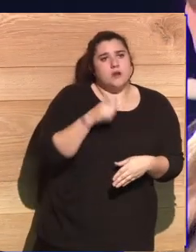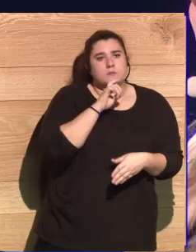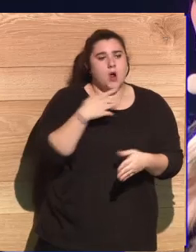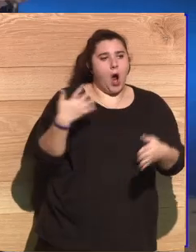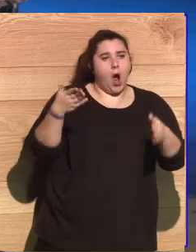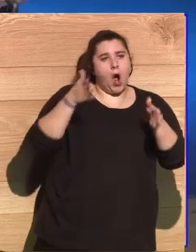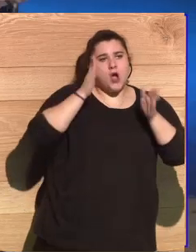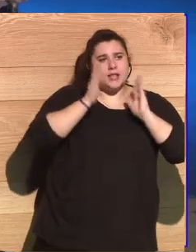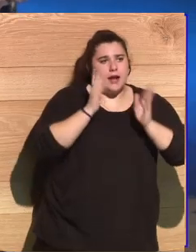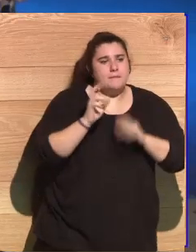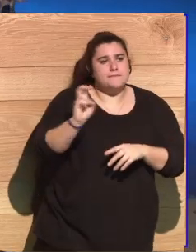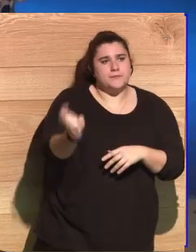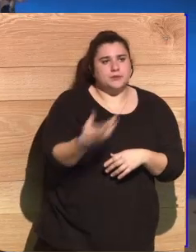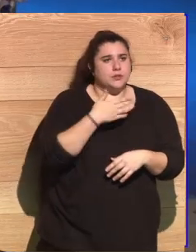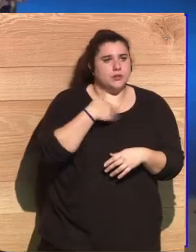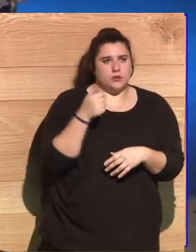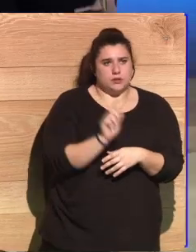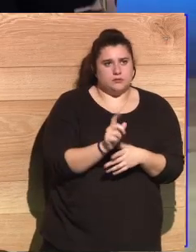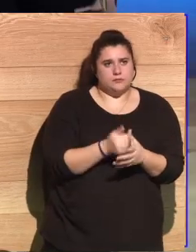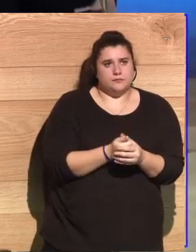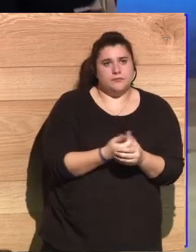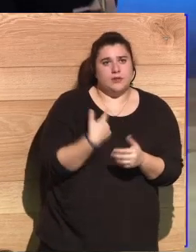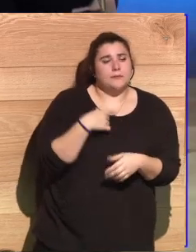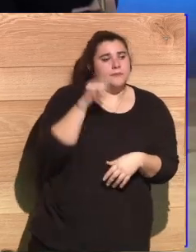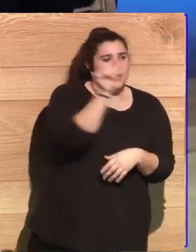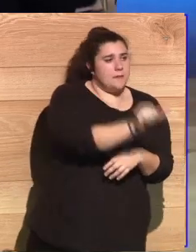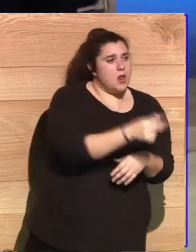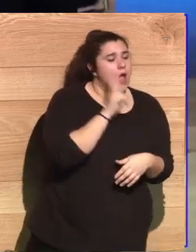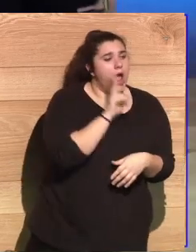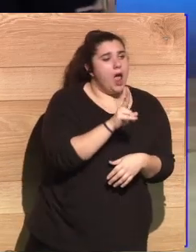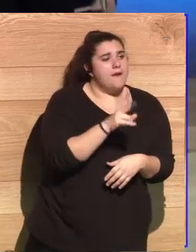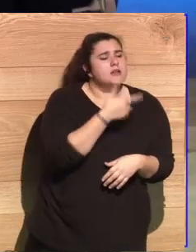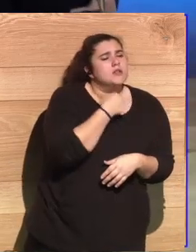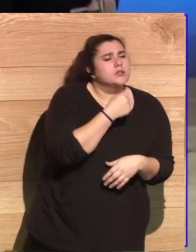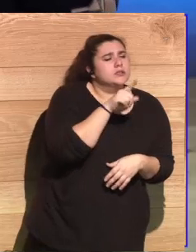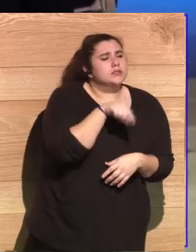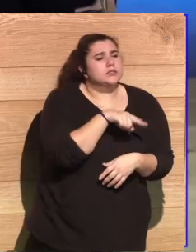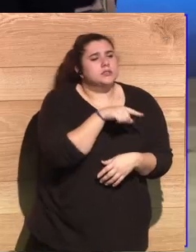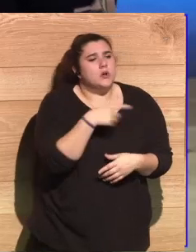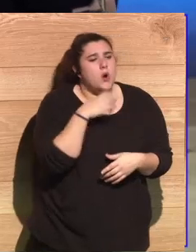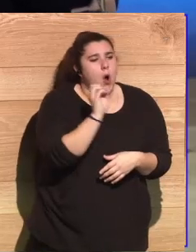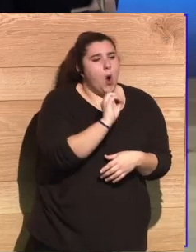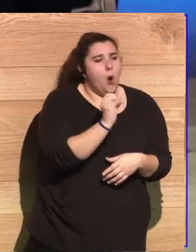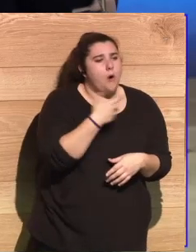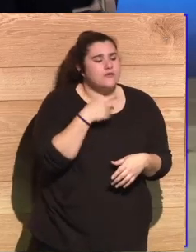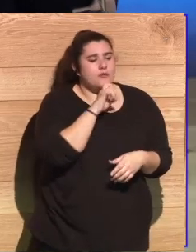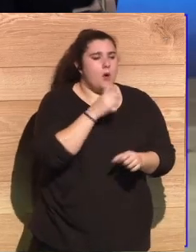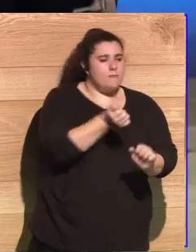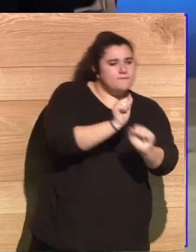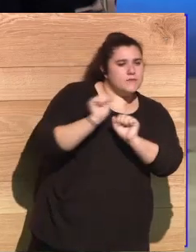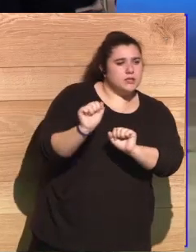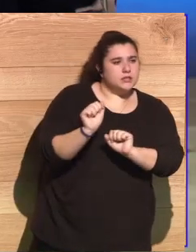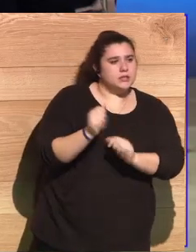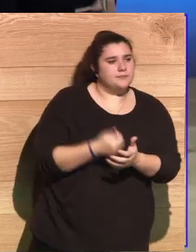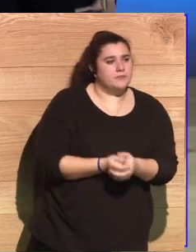¿A ti te gusta verlo? ¿El qué? Do you like to watch these movies about rehab, or do